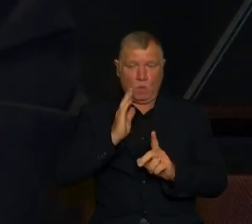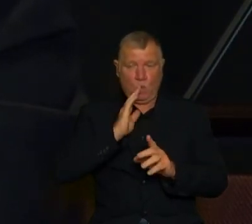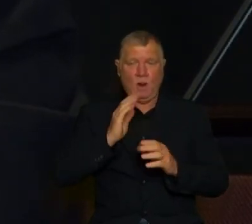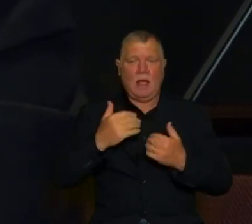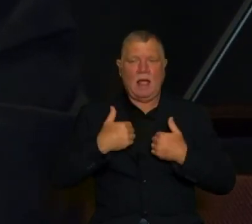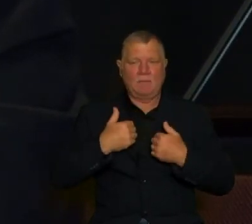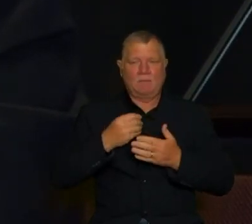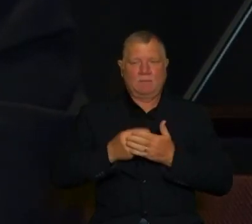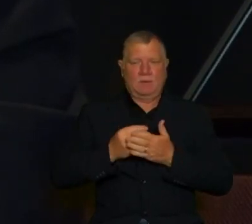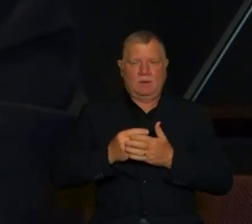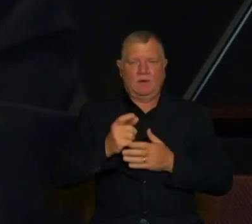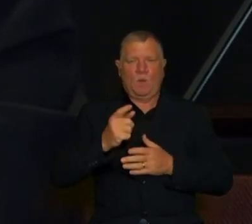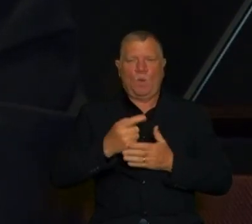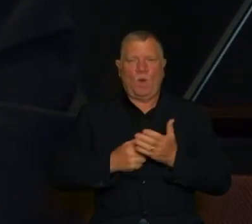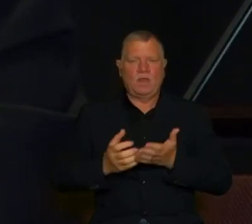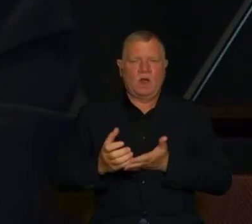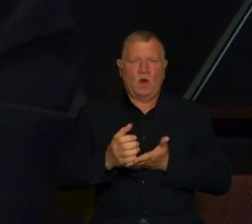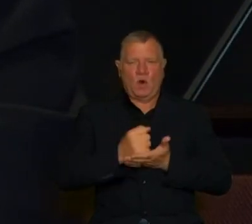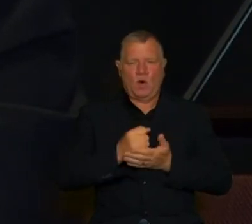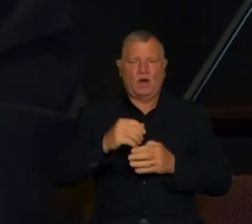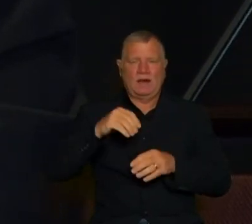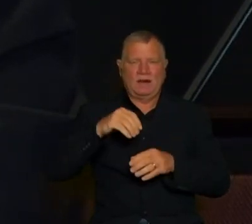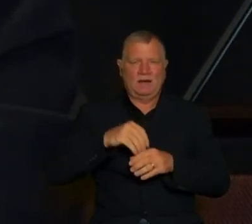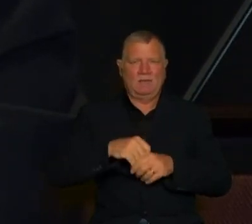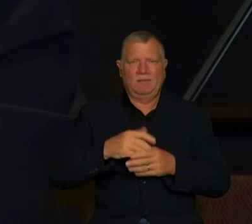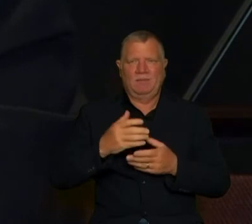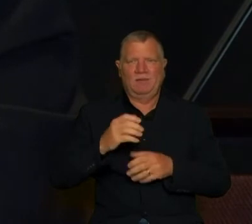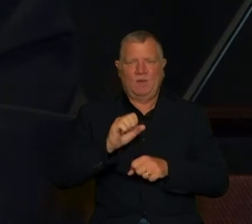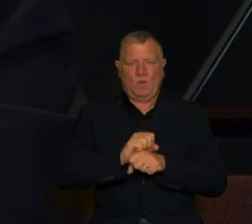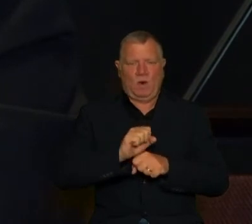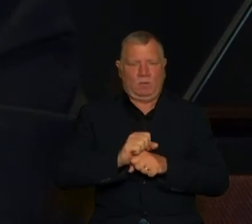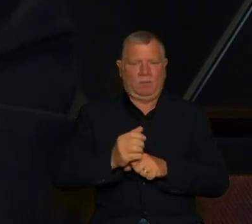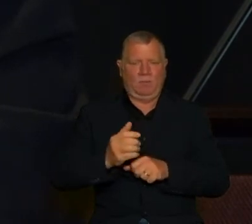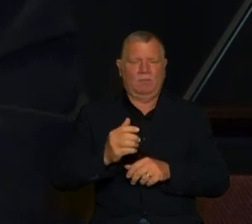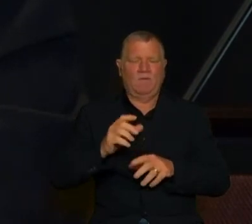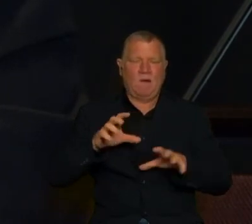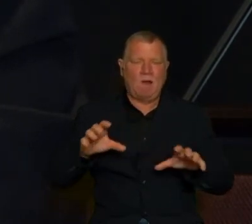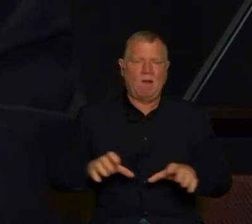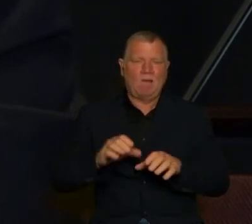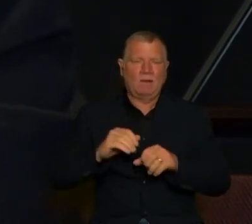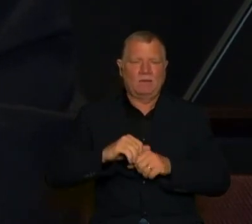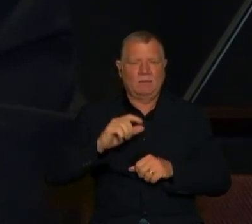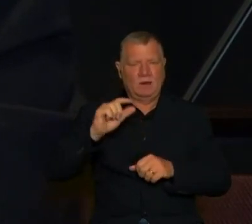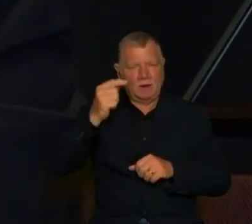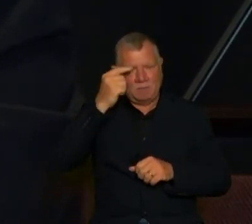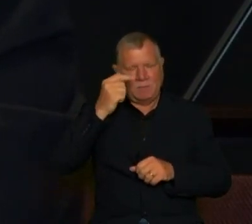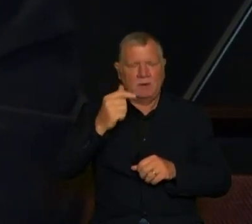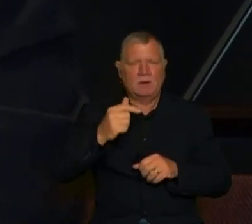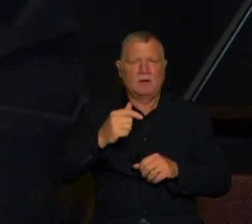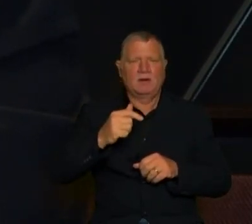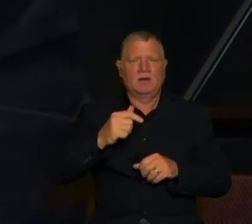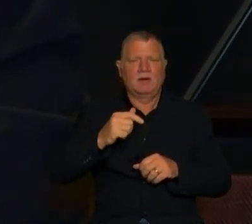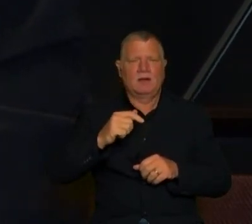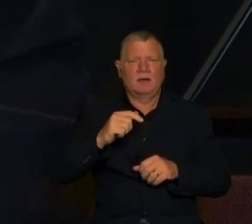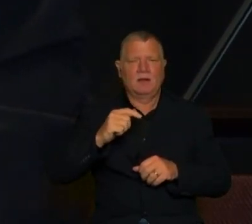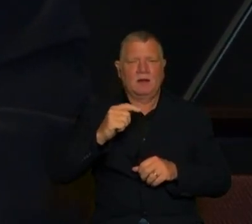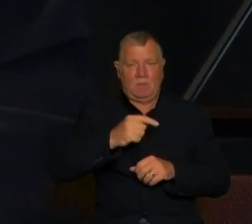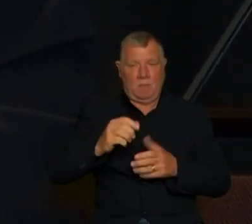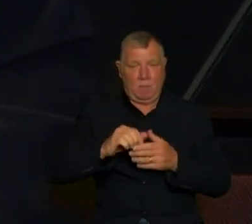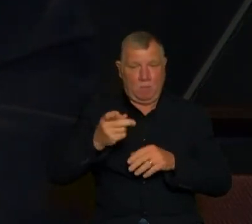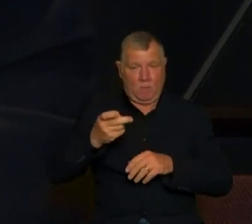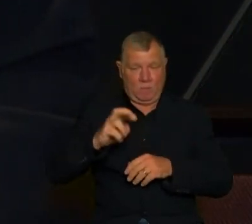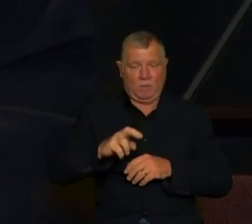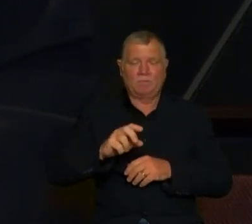the payment that they earn over those years that they work so hard for the government of Puerto Rico. So